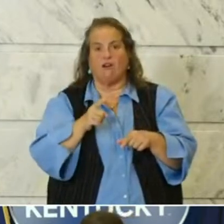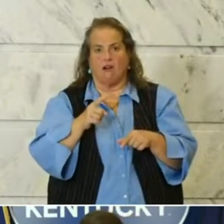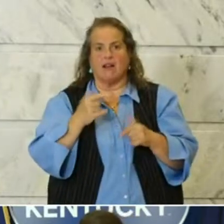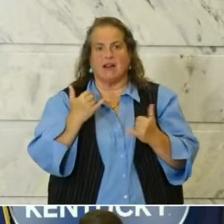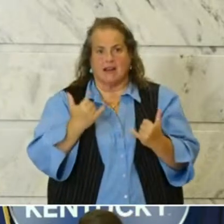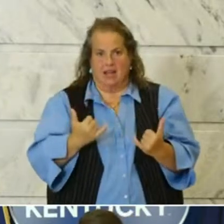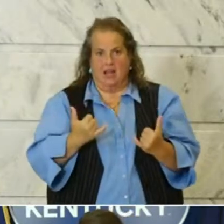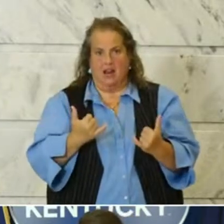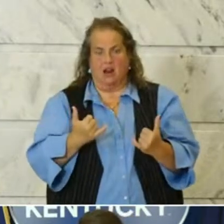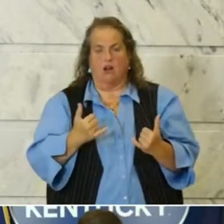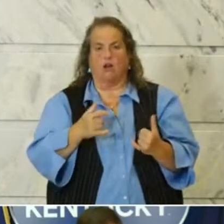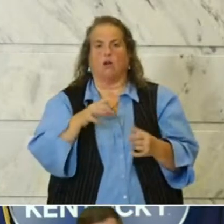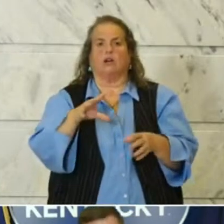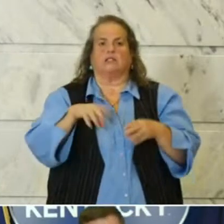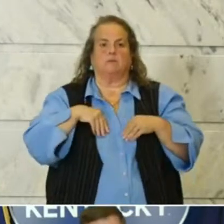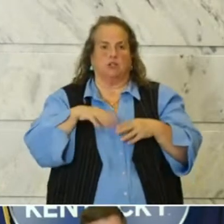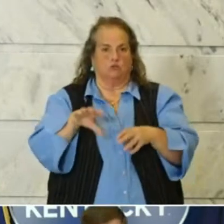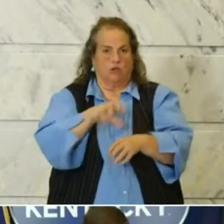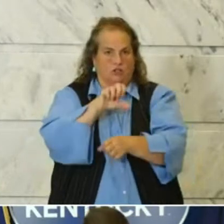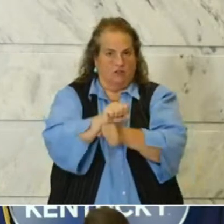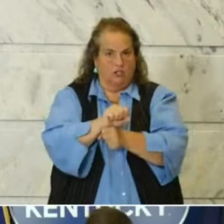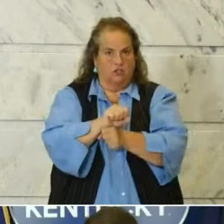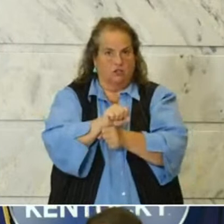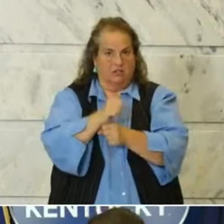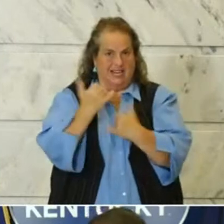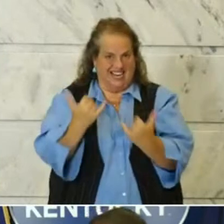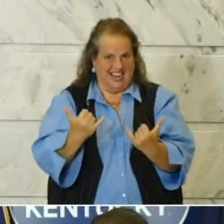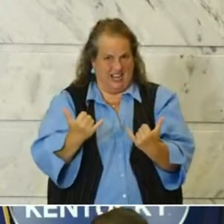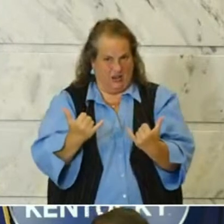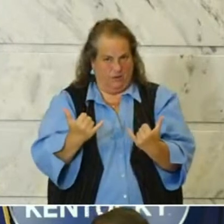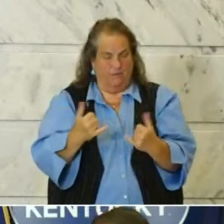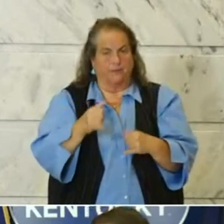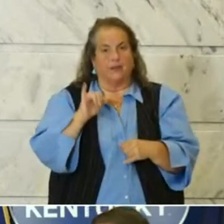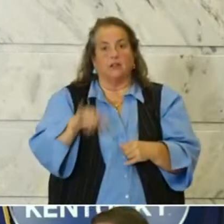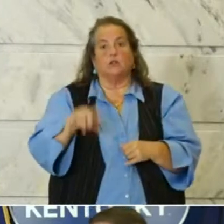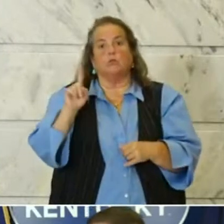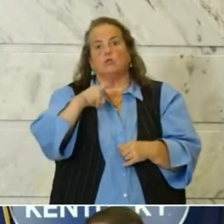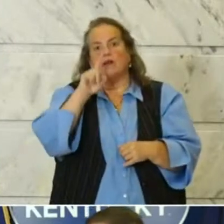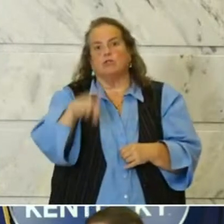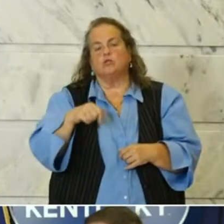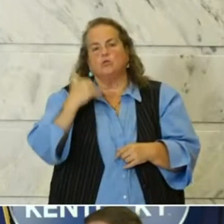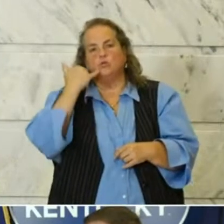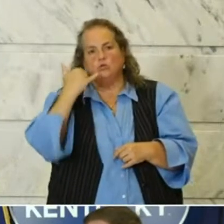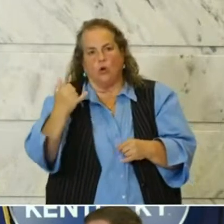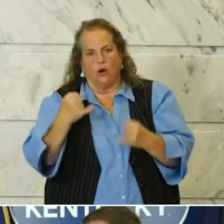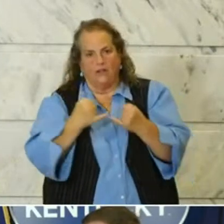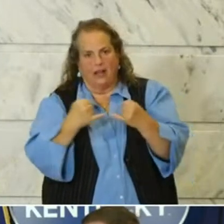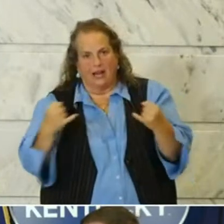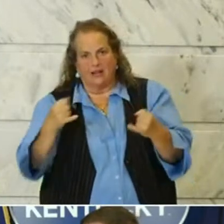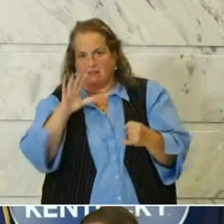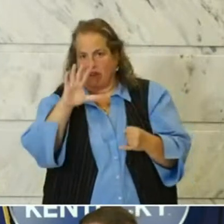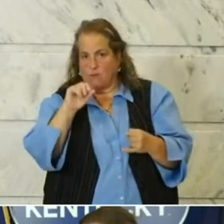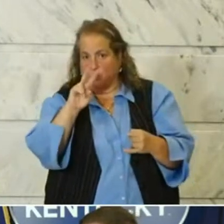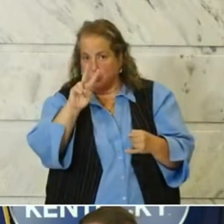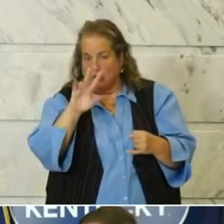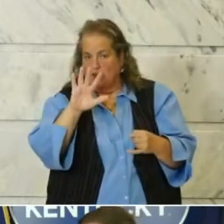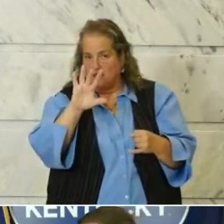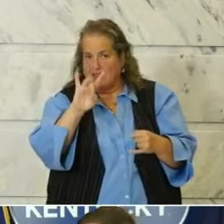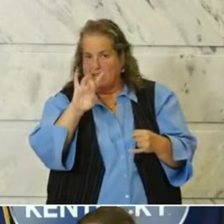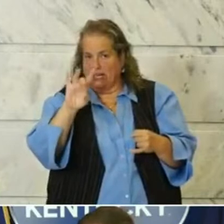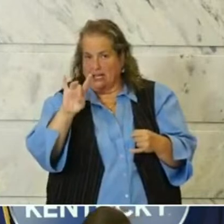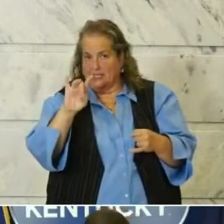taking reservations for appointments right now. This is one where you have to call the line